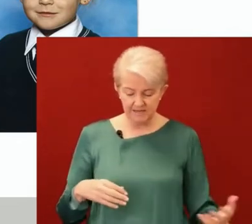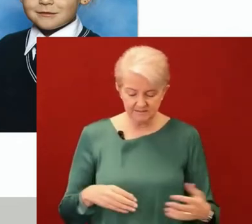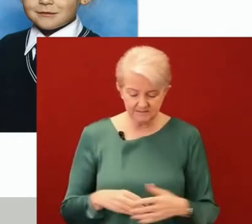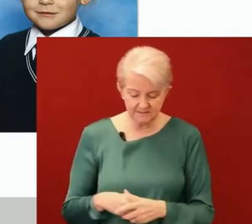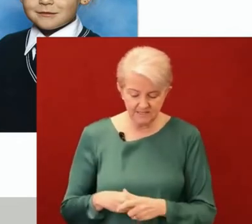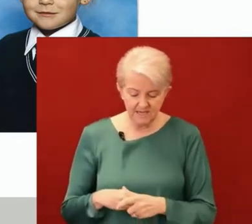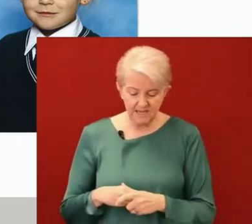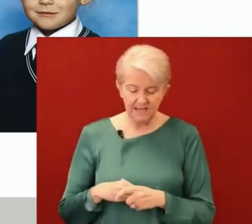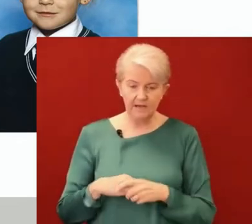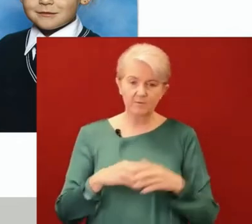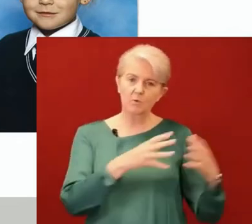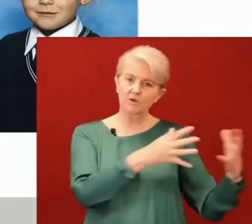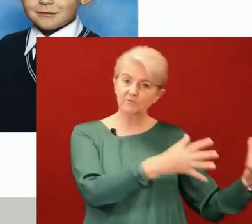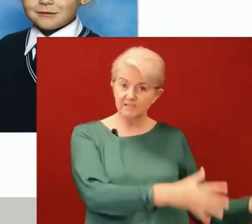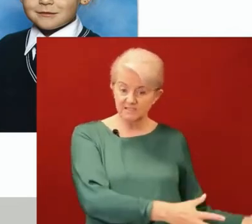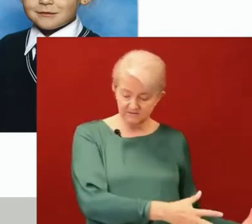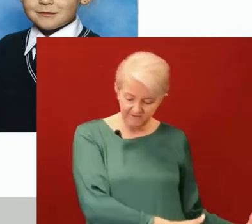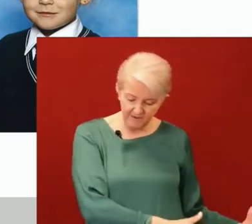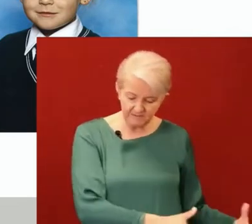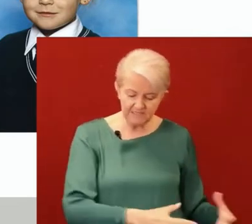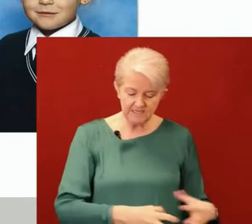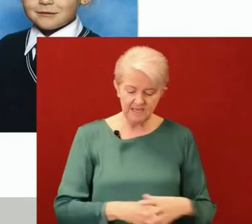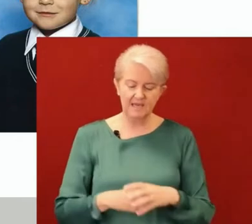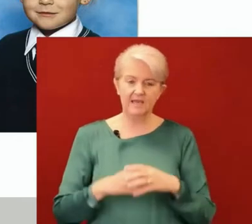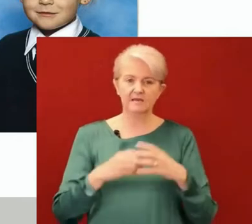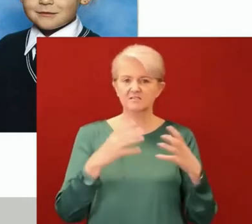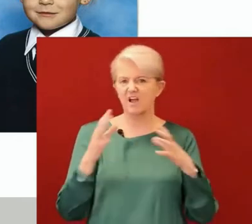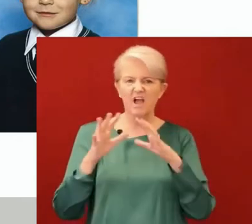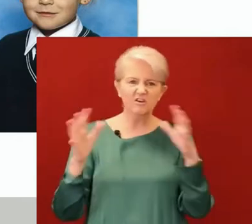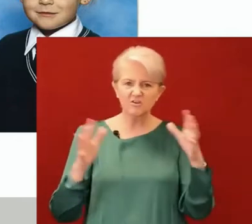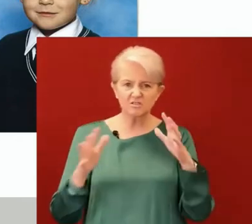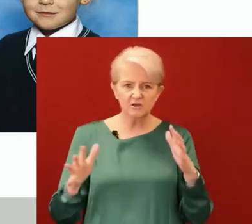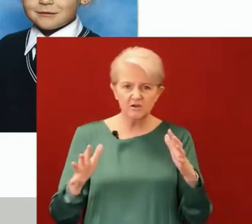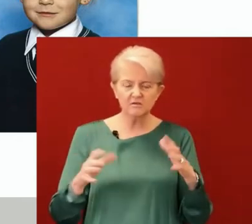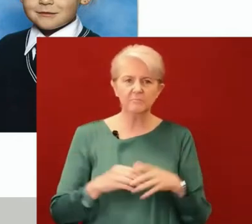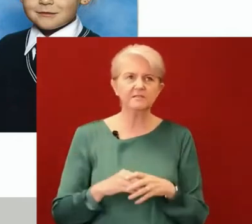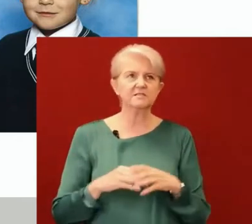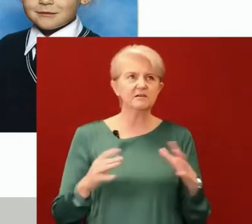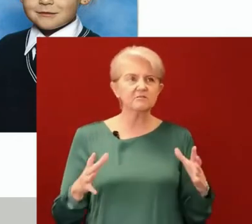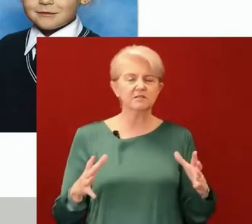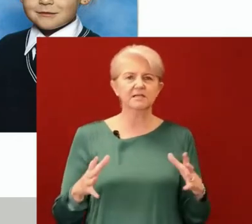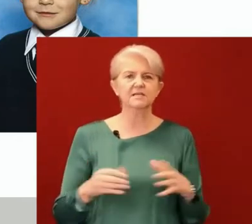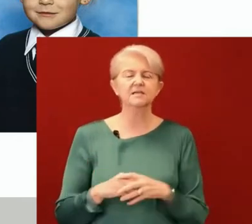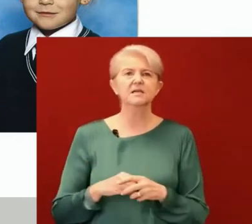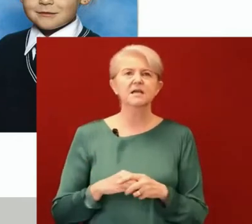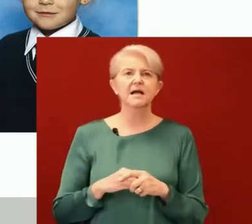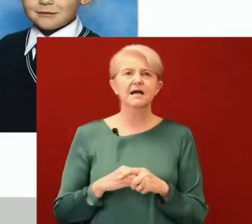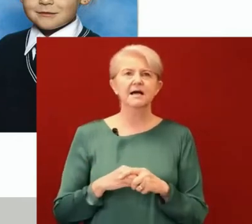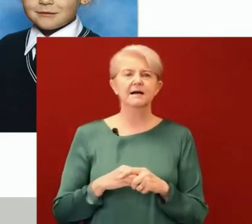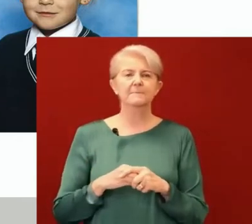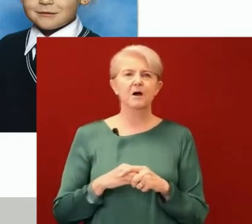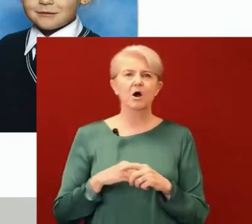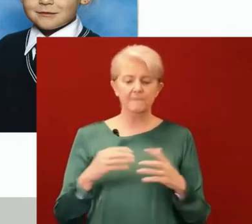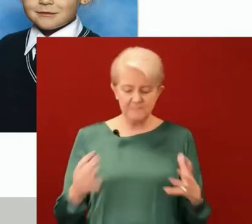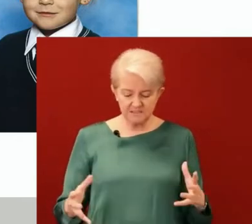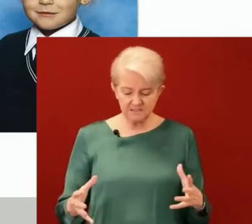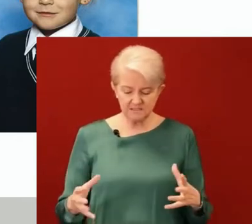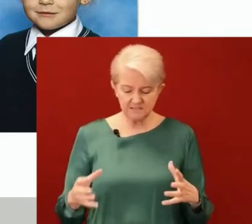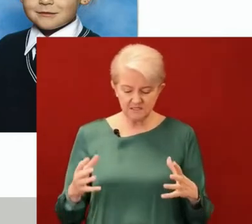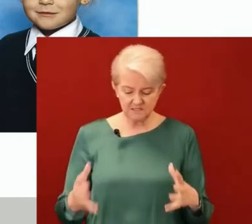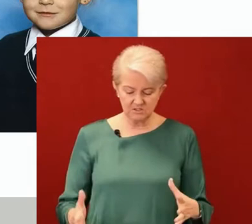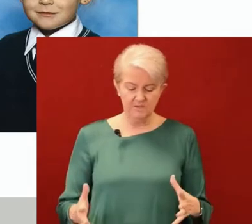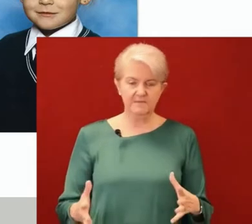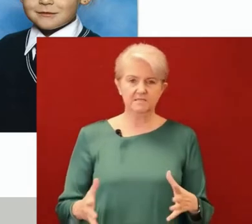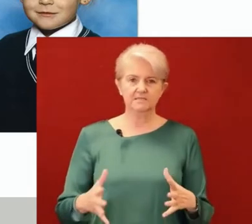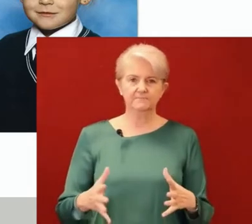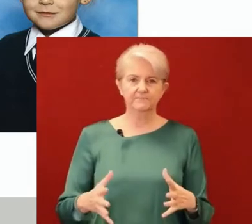set patterns. It worked for us as a family, and I learnt a lot, but secretly, I missed